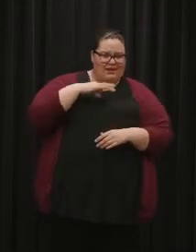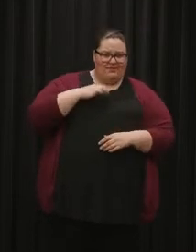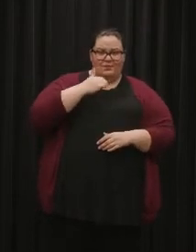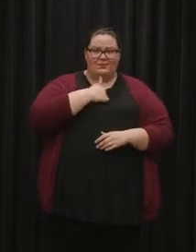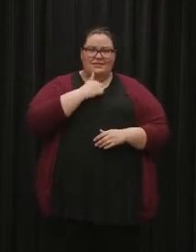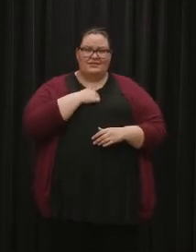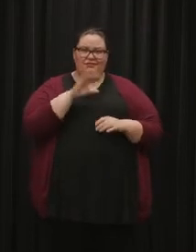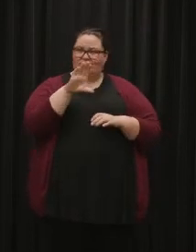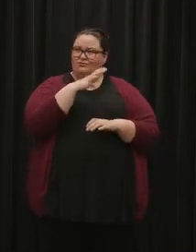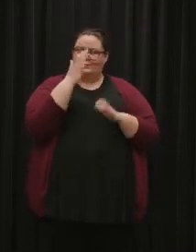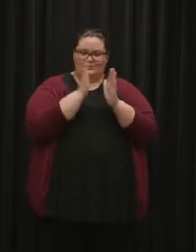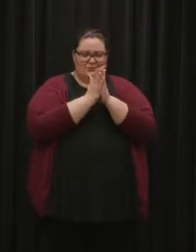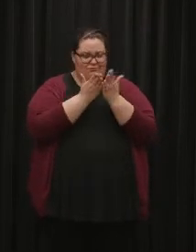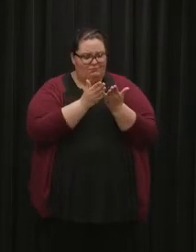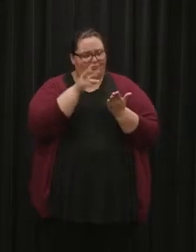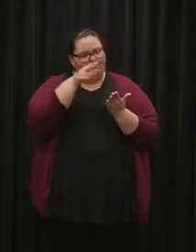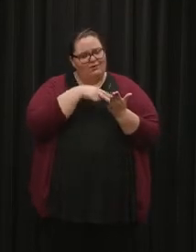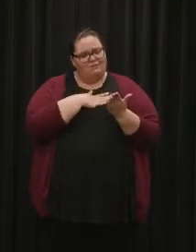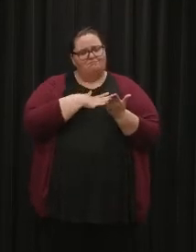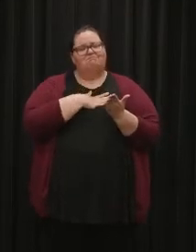de tout alentour.